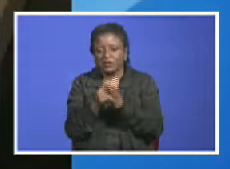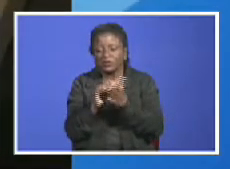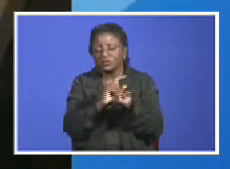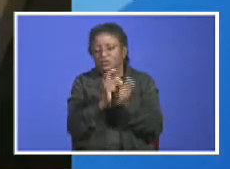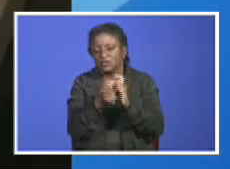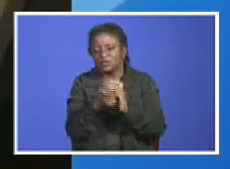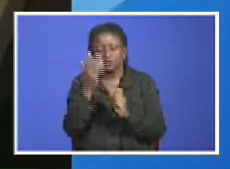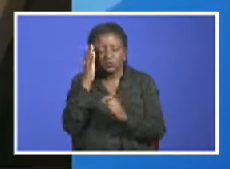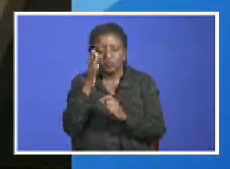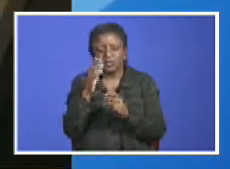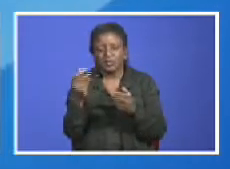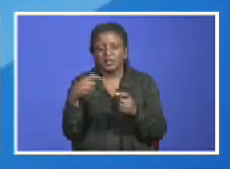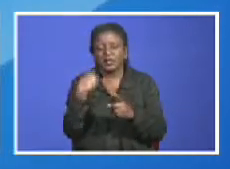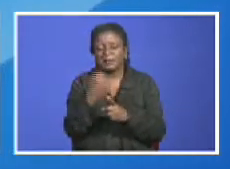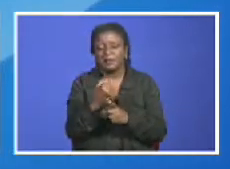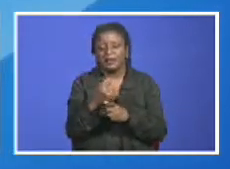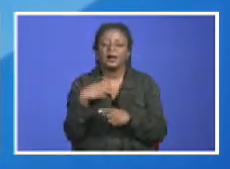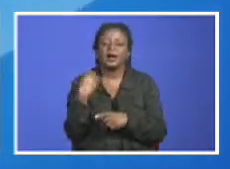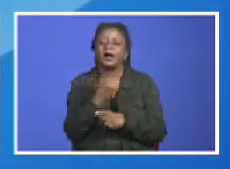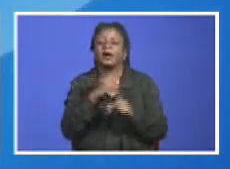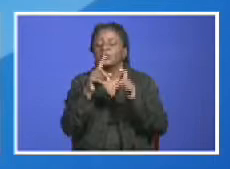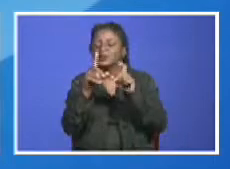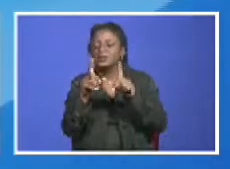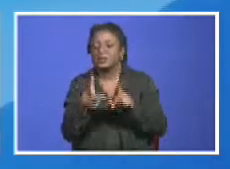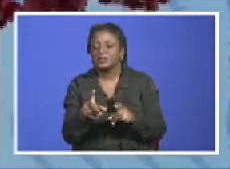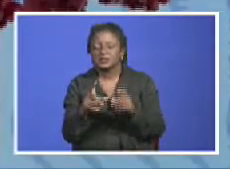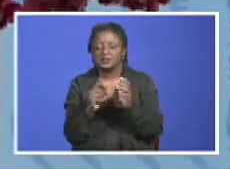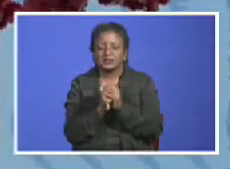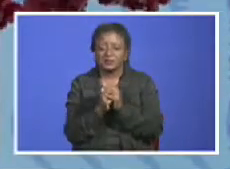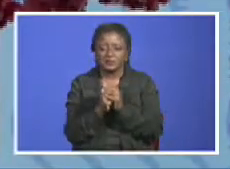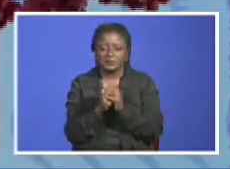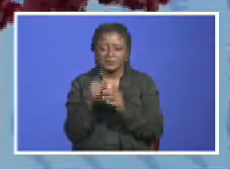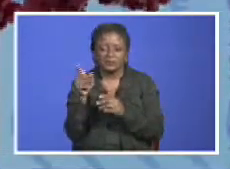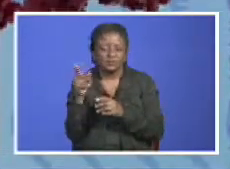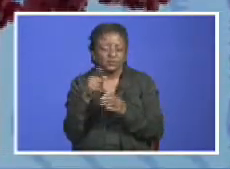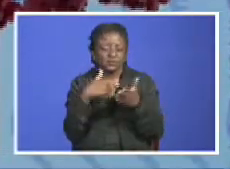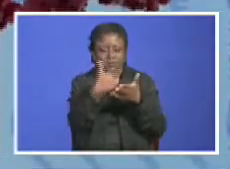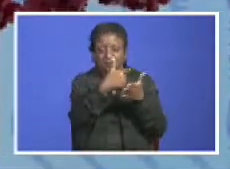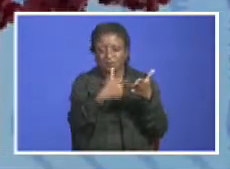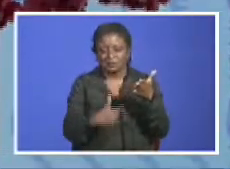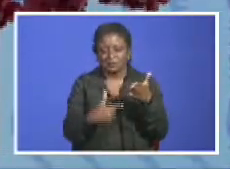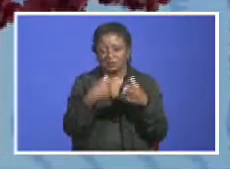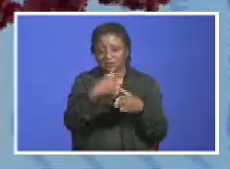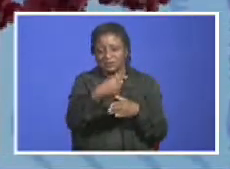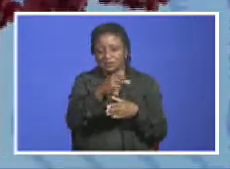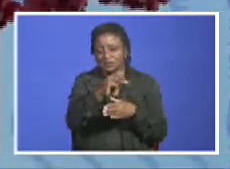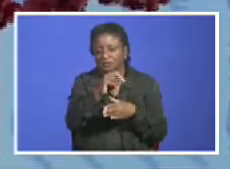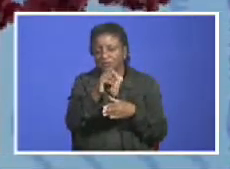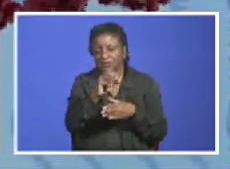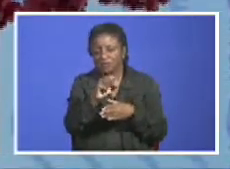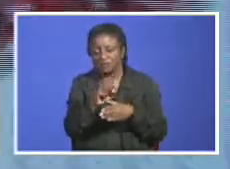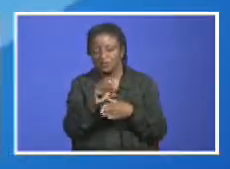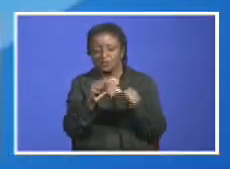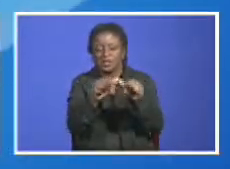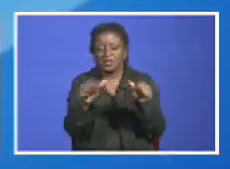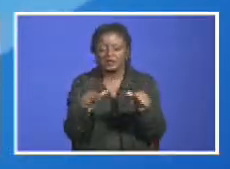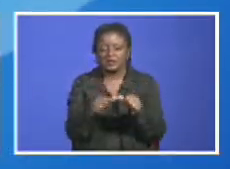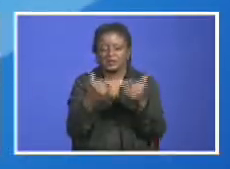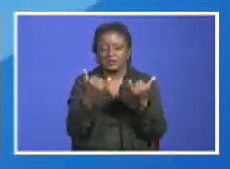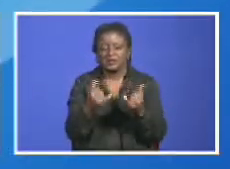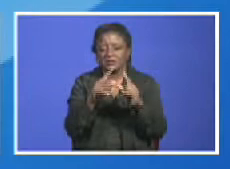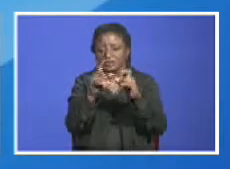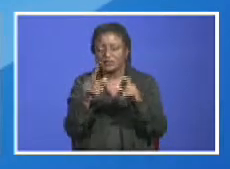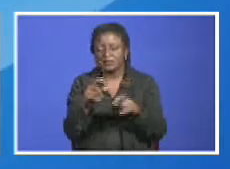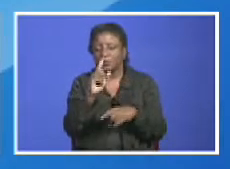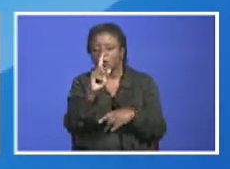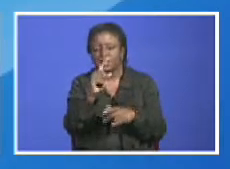in these other regions of the viral genome. She listed the genetic areas currently examined for testing. All of the tests that